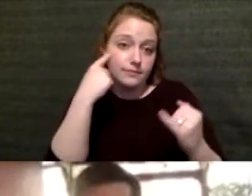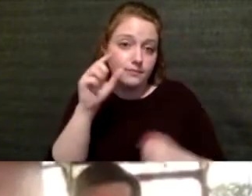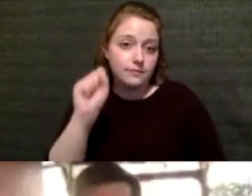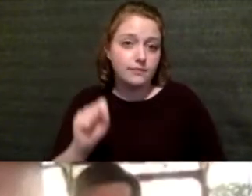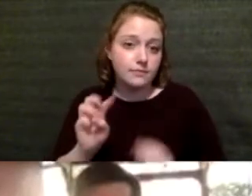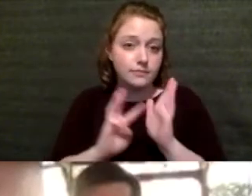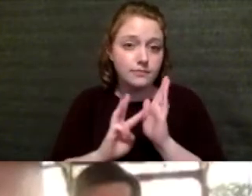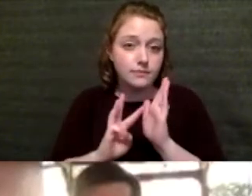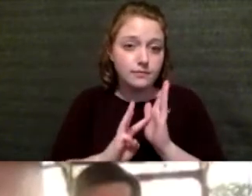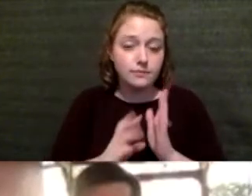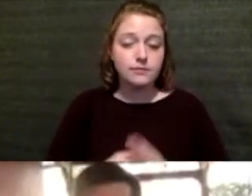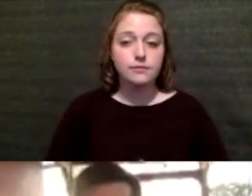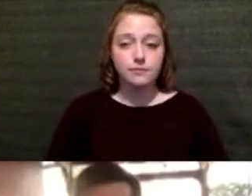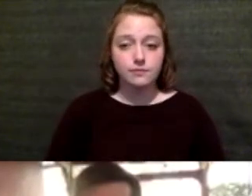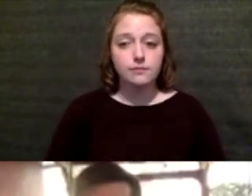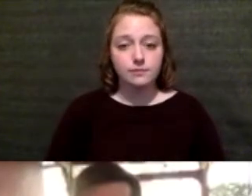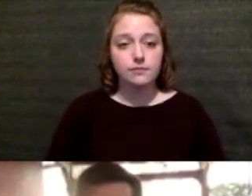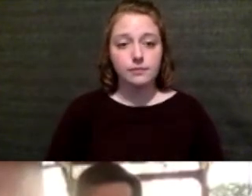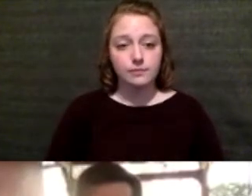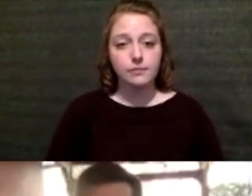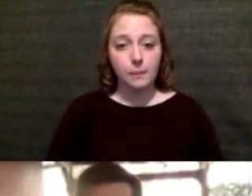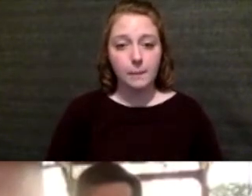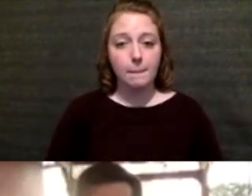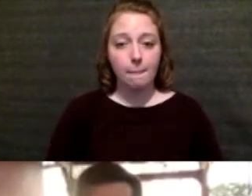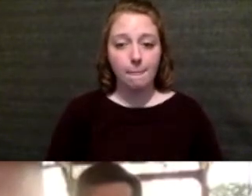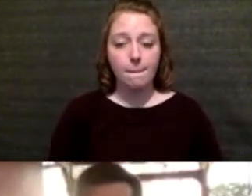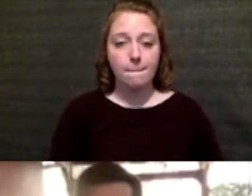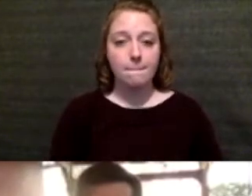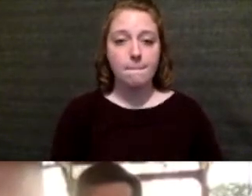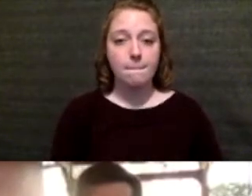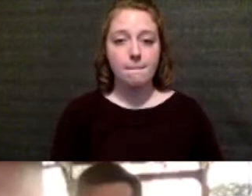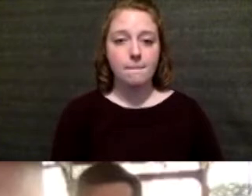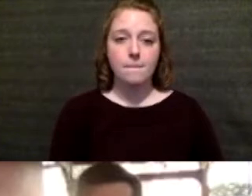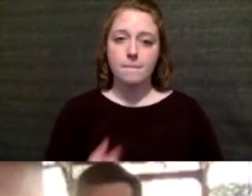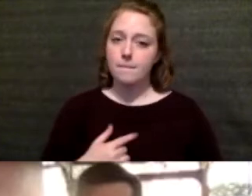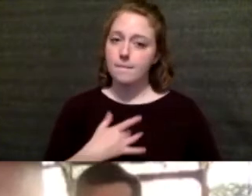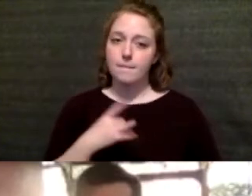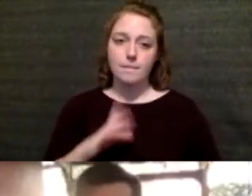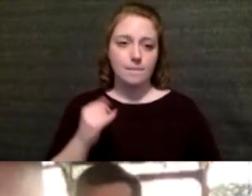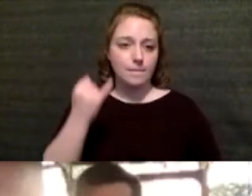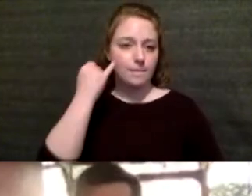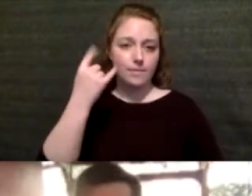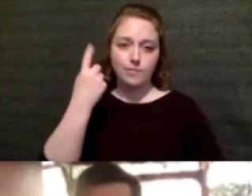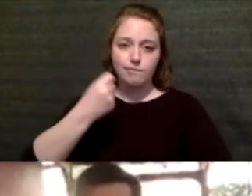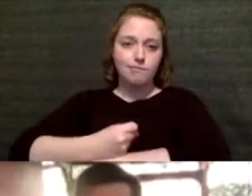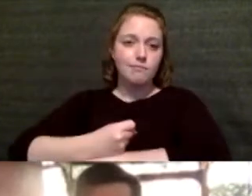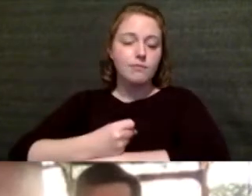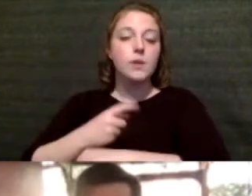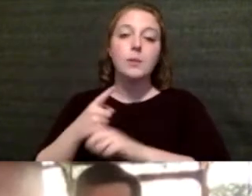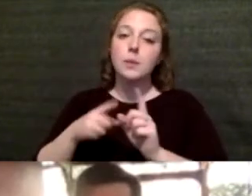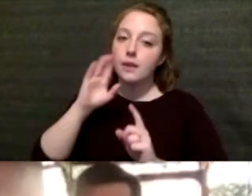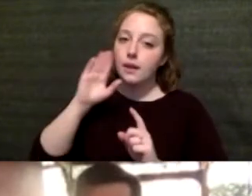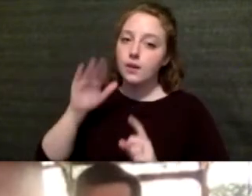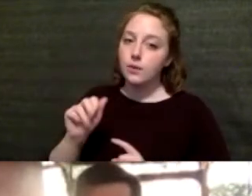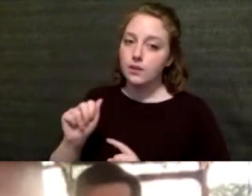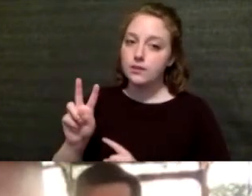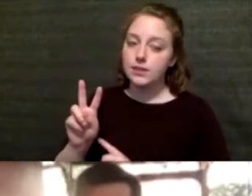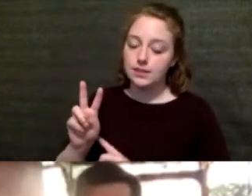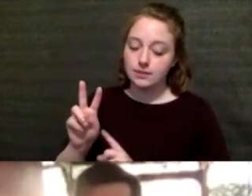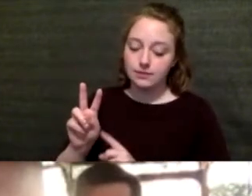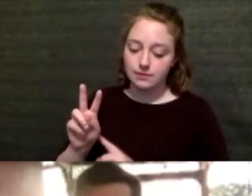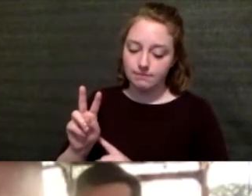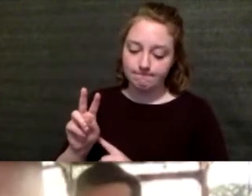Um, so I don't like the idea of closing schools, but I know that the, uh, the Alta Vista campus has,